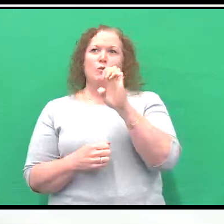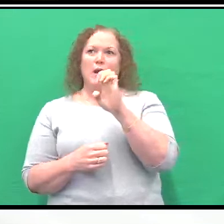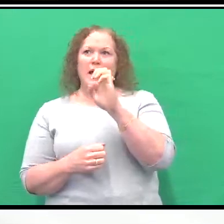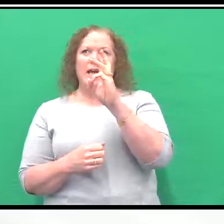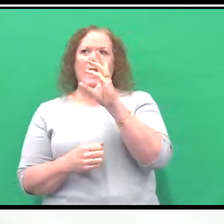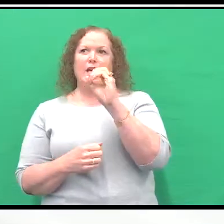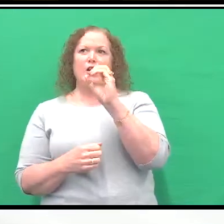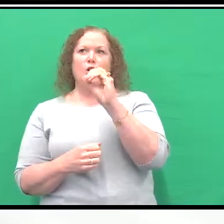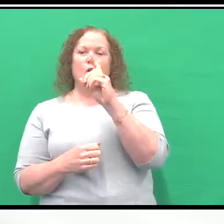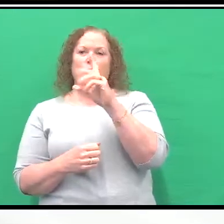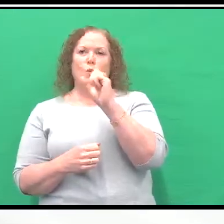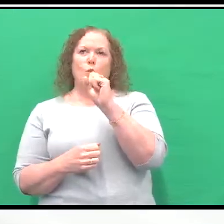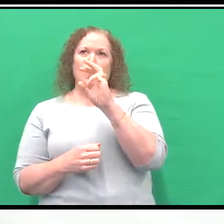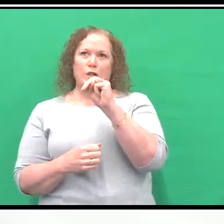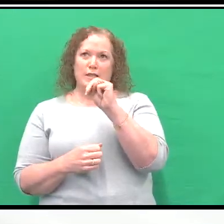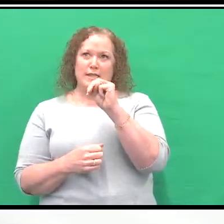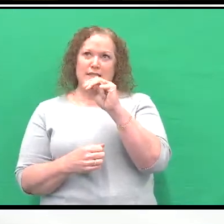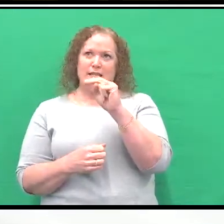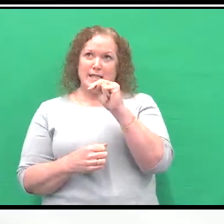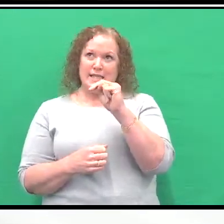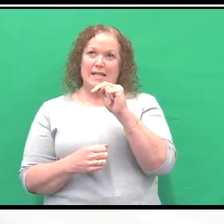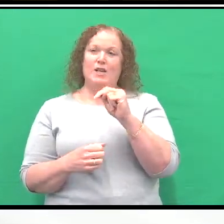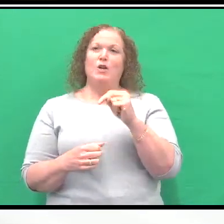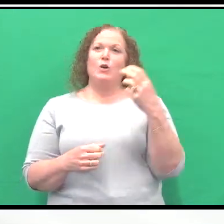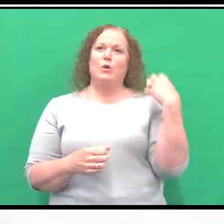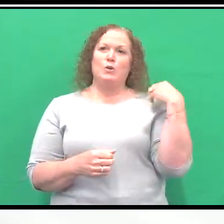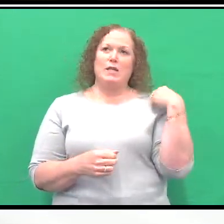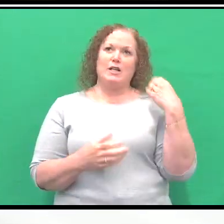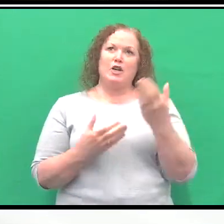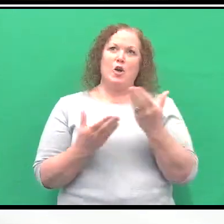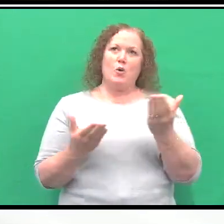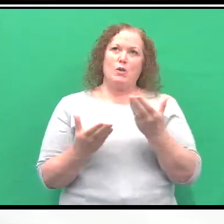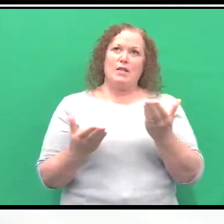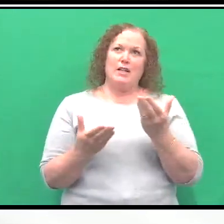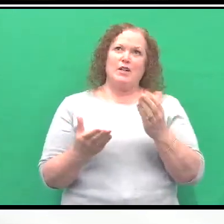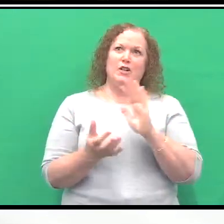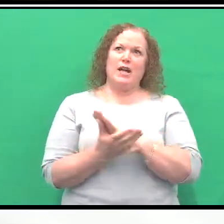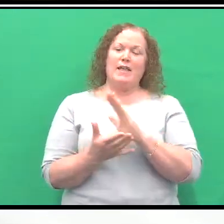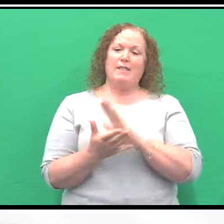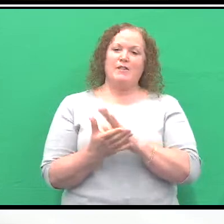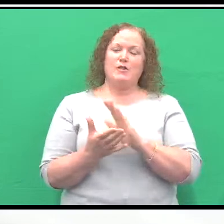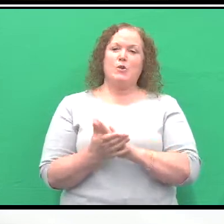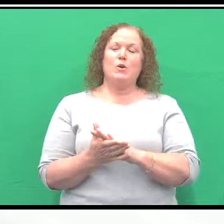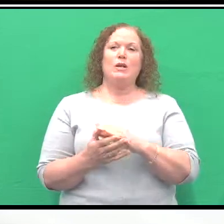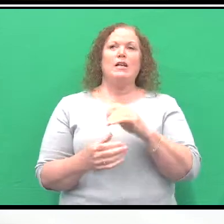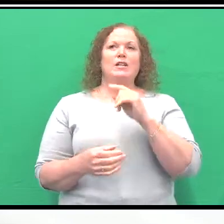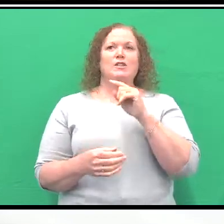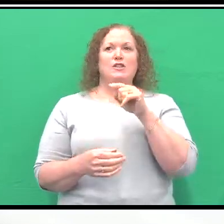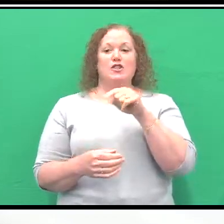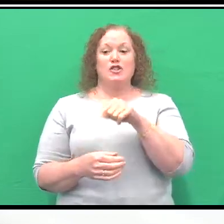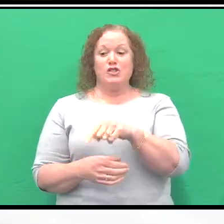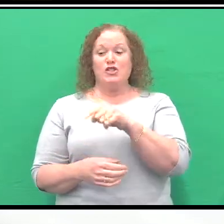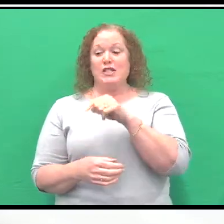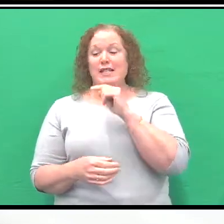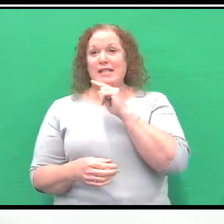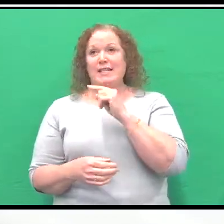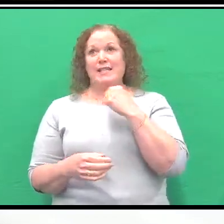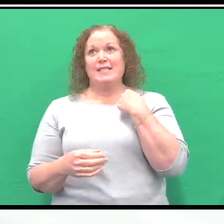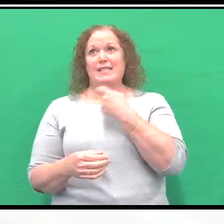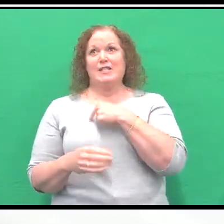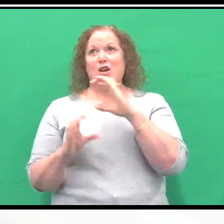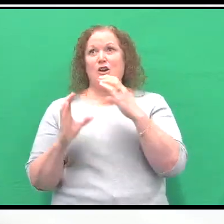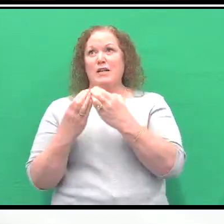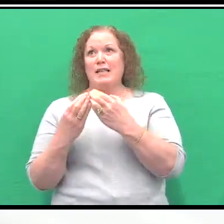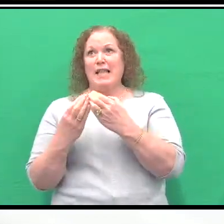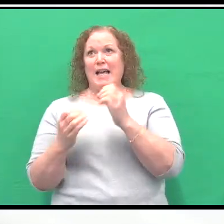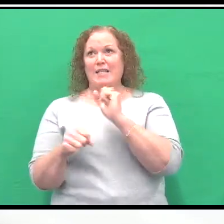at Cielo Vista, as our Classified Employee of the Month. There are many reasons that I selected